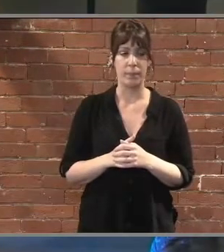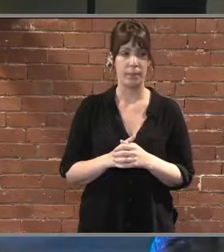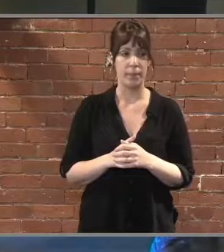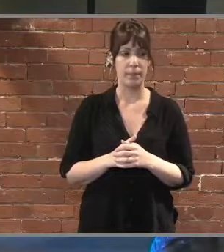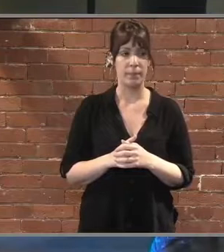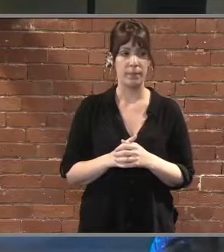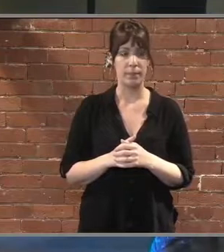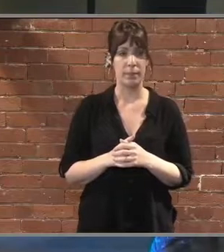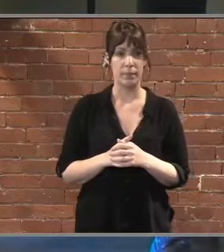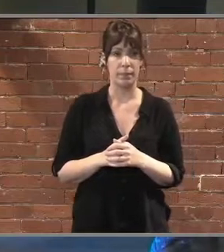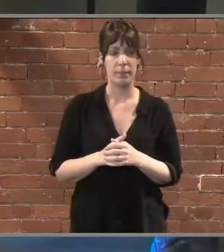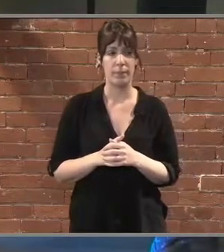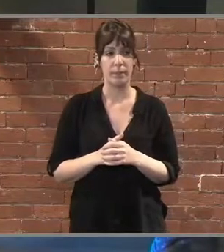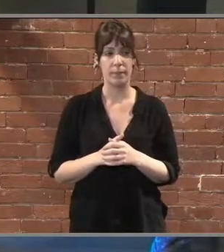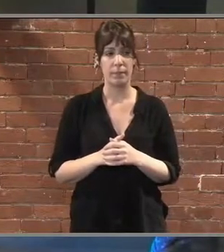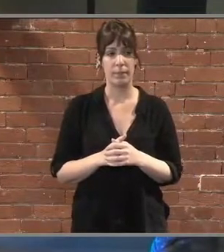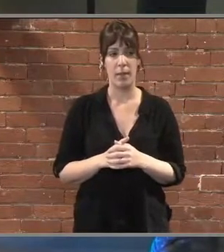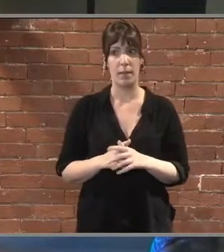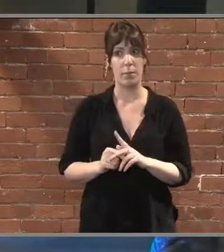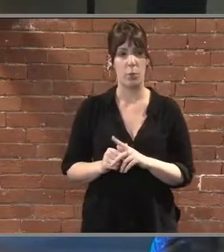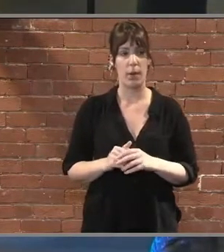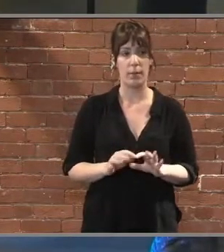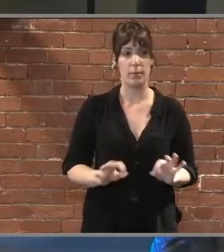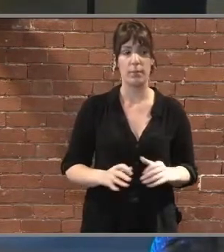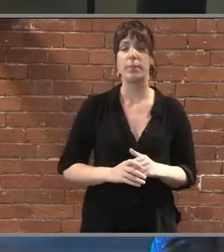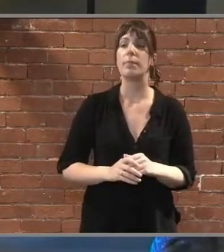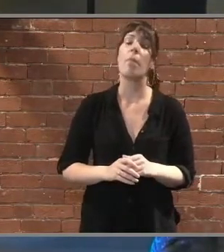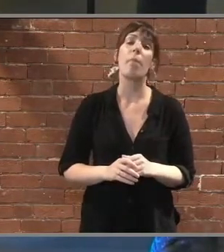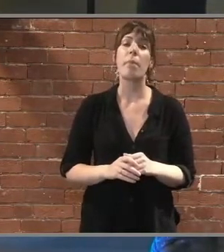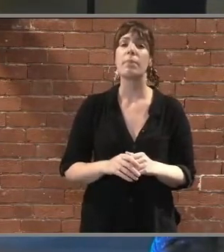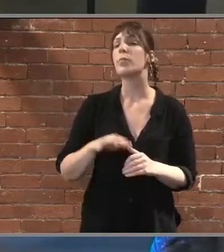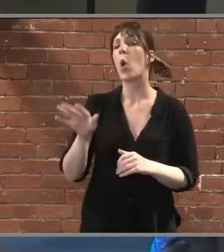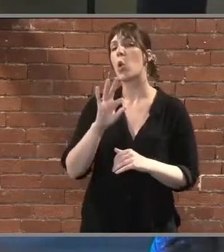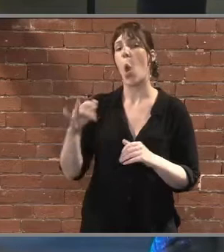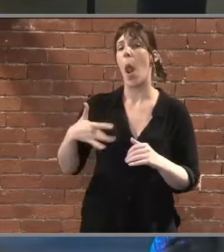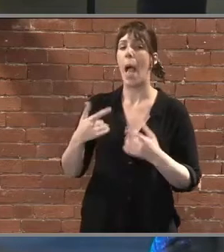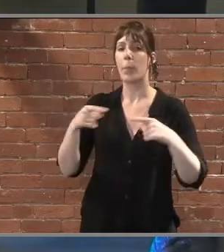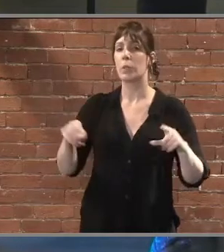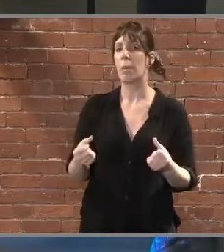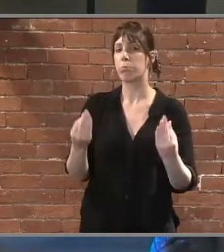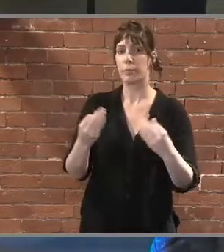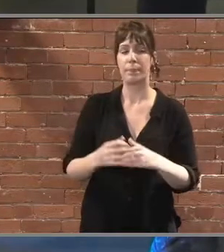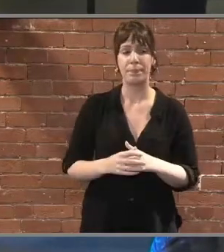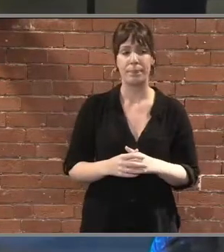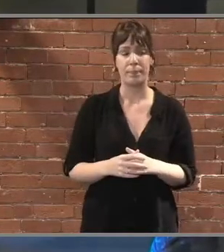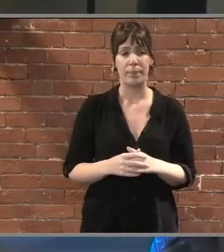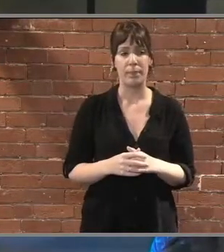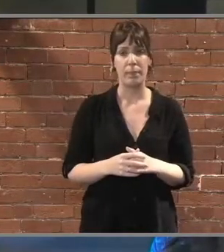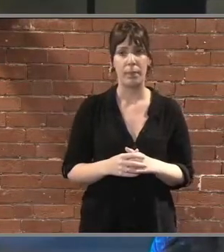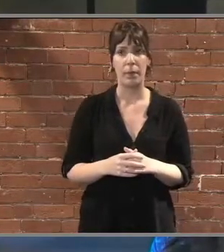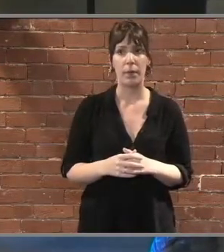like, you know, no live music. So Okay. yeah, just parkour. Cool. Okay. So how's that been impacting on your